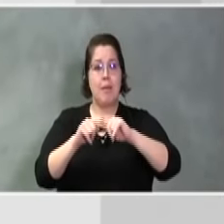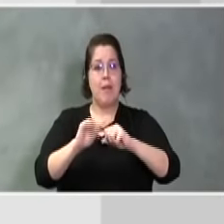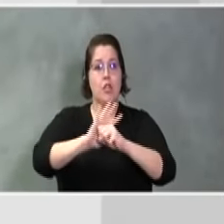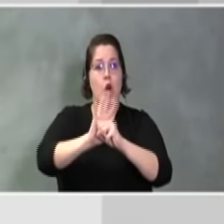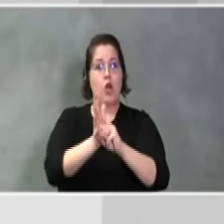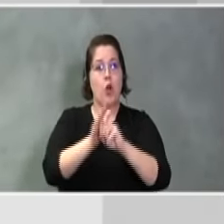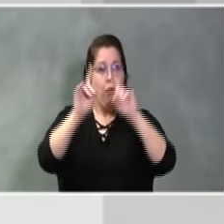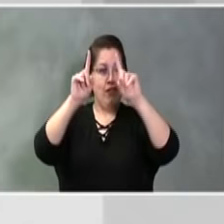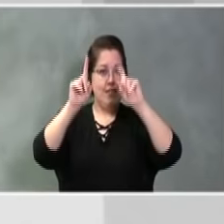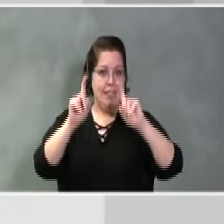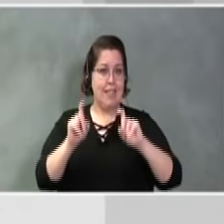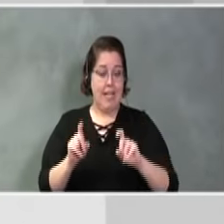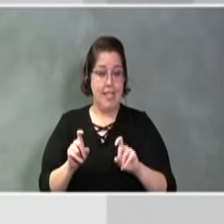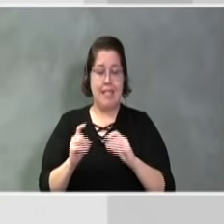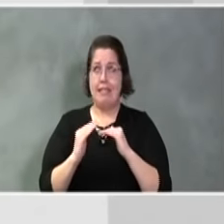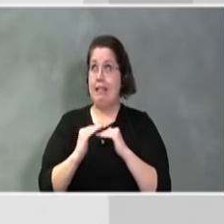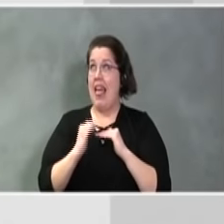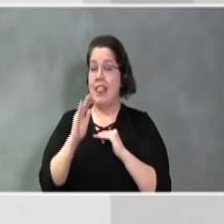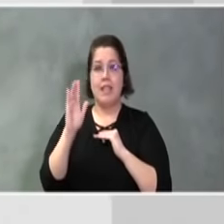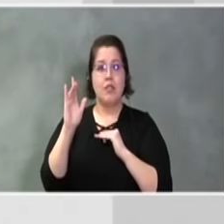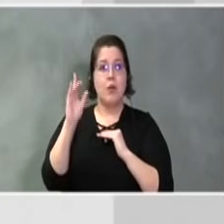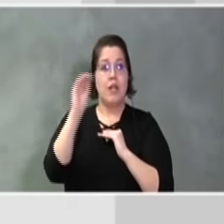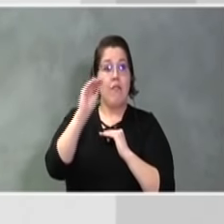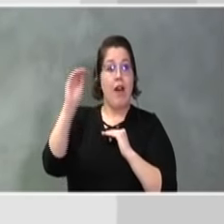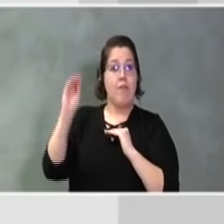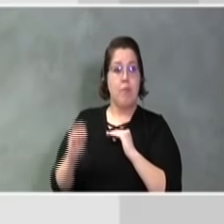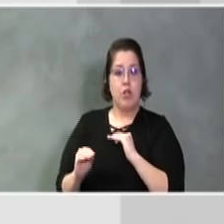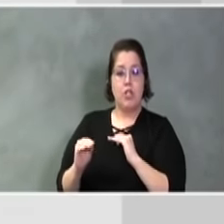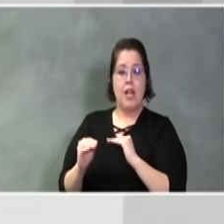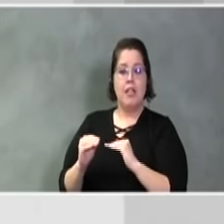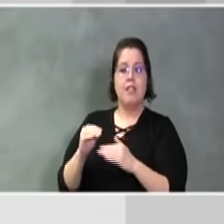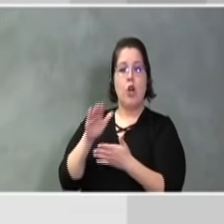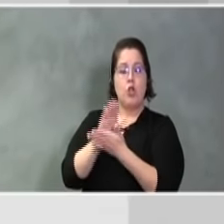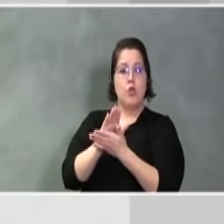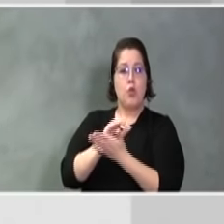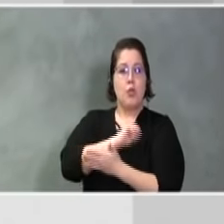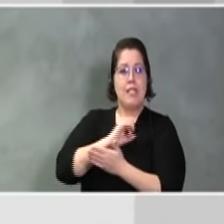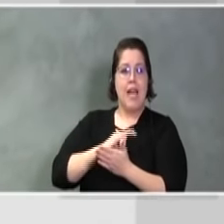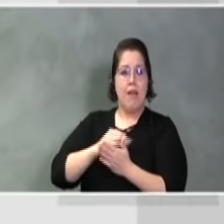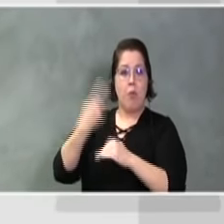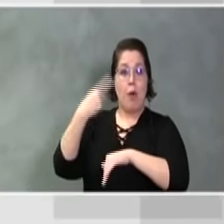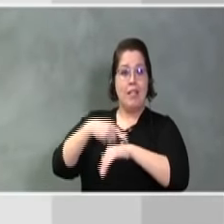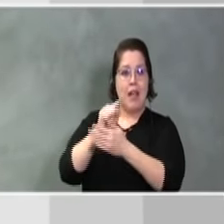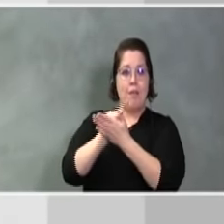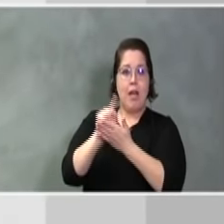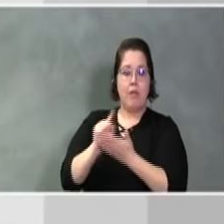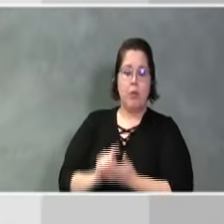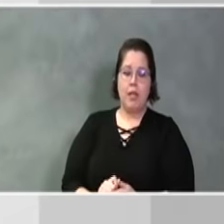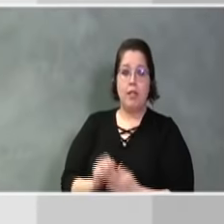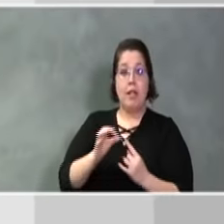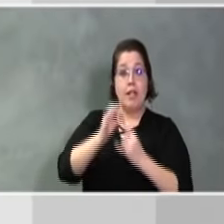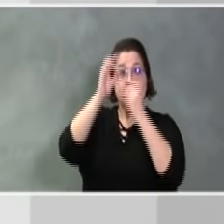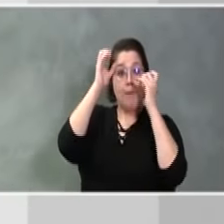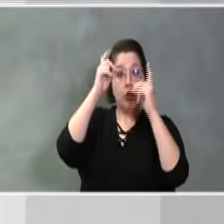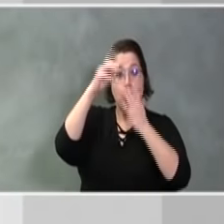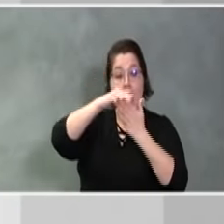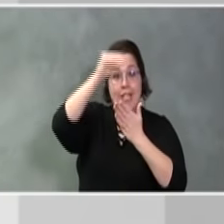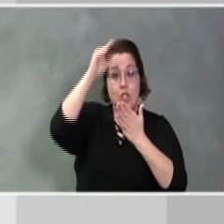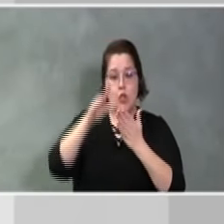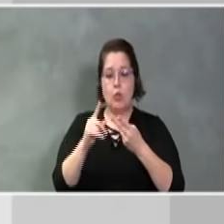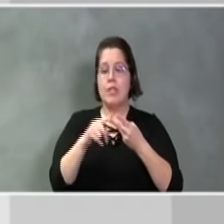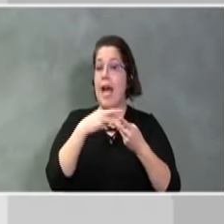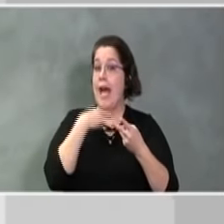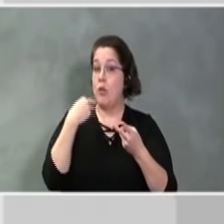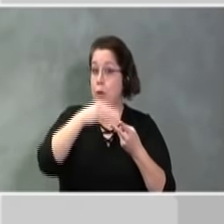COVID-19 testing, at least 25% on-campus staff once a week. Special education students, at-risk students,